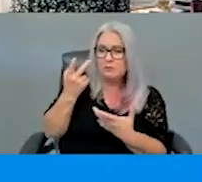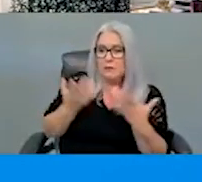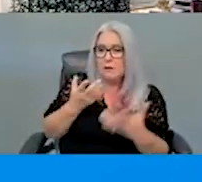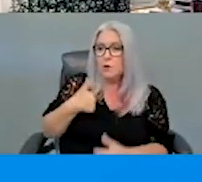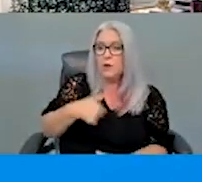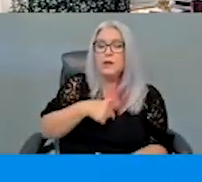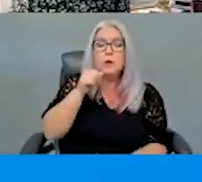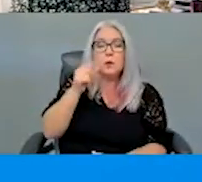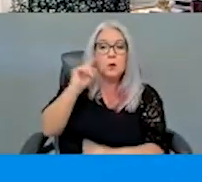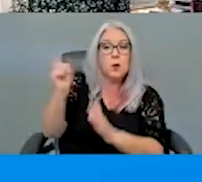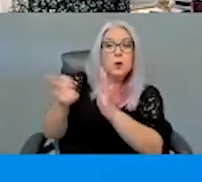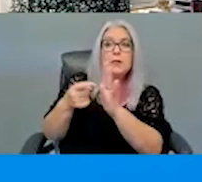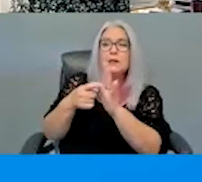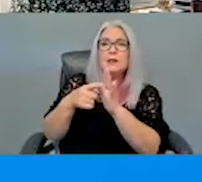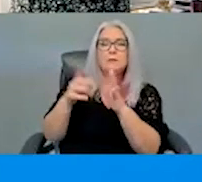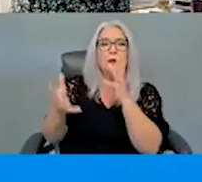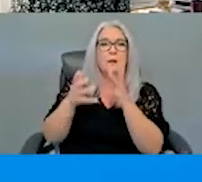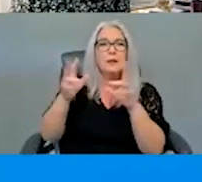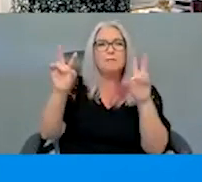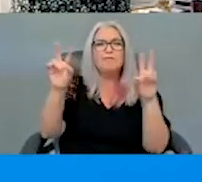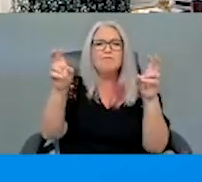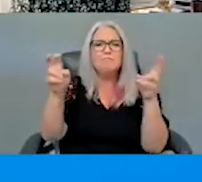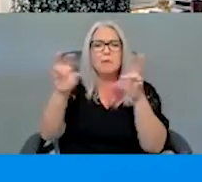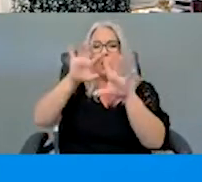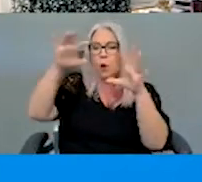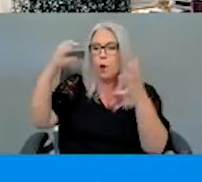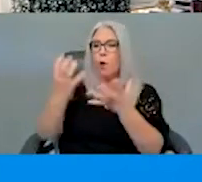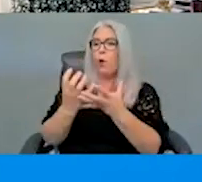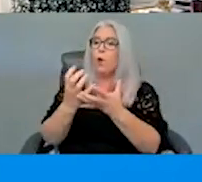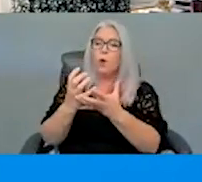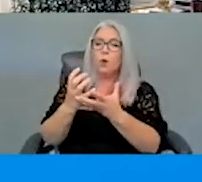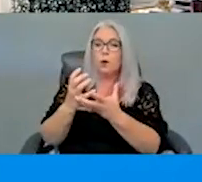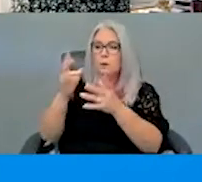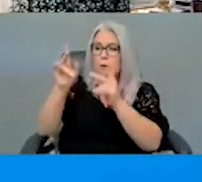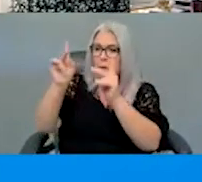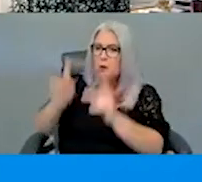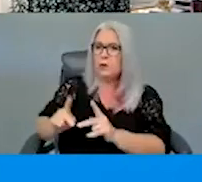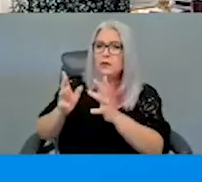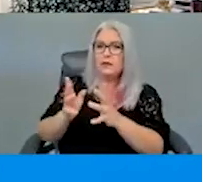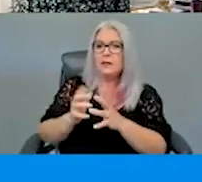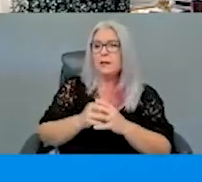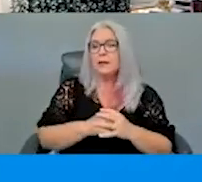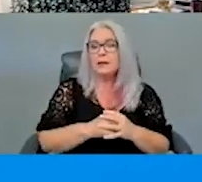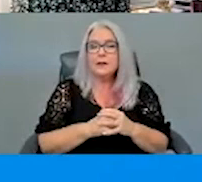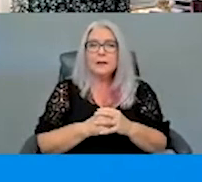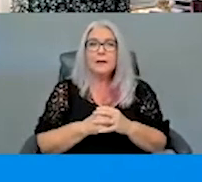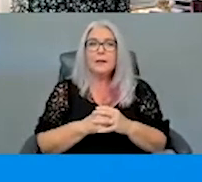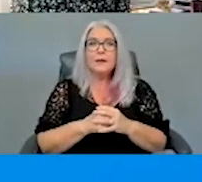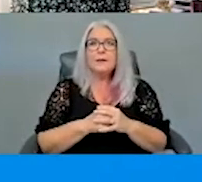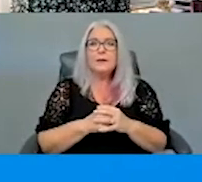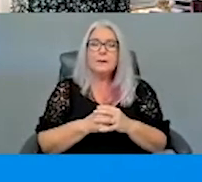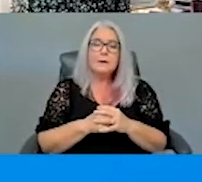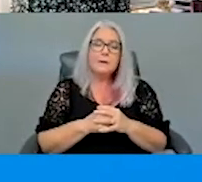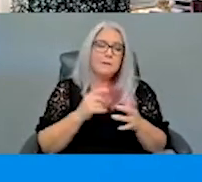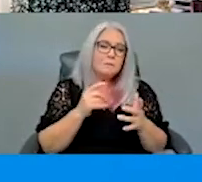as kind of whole beings, and I don't think any of us are always happy, always positive, always hopeful, then we